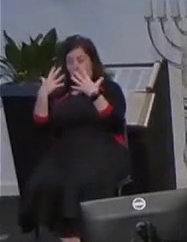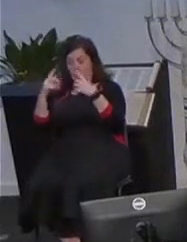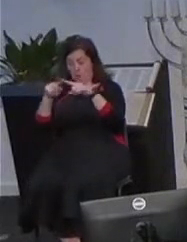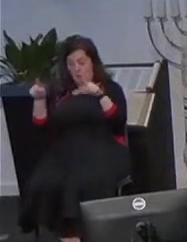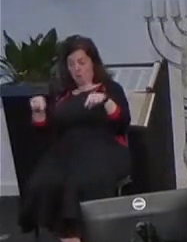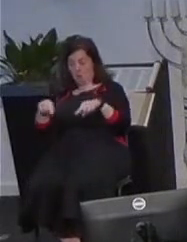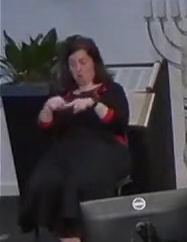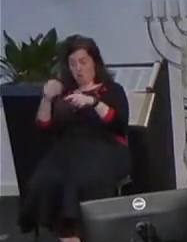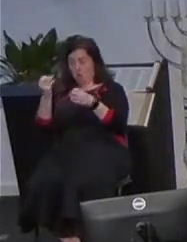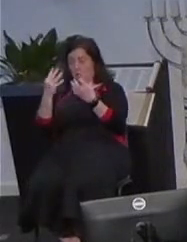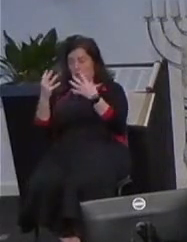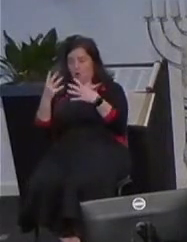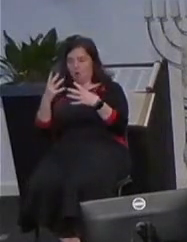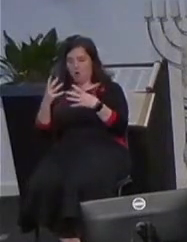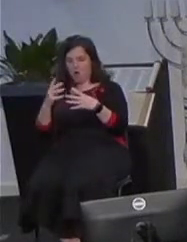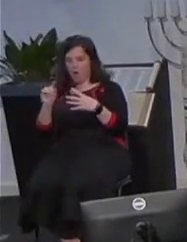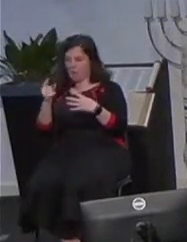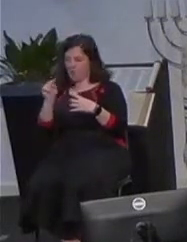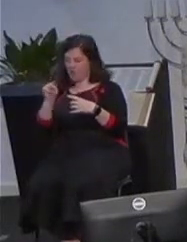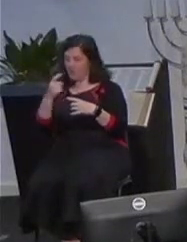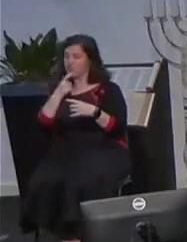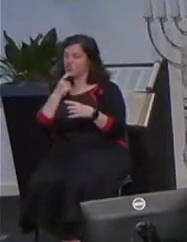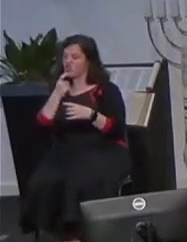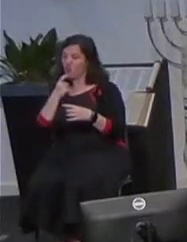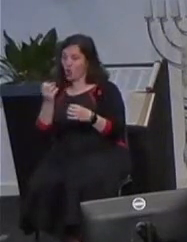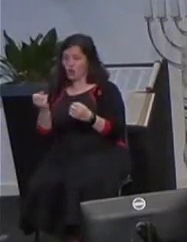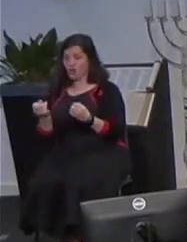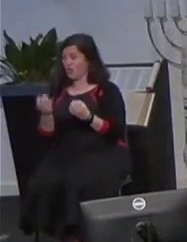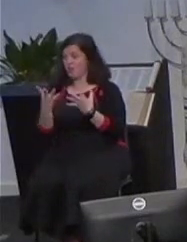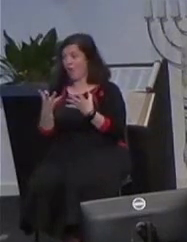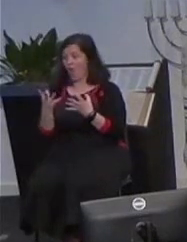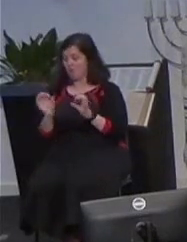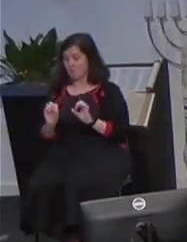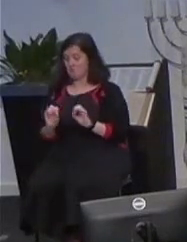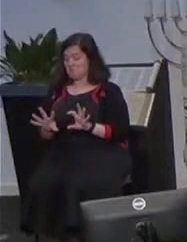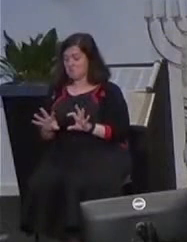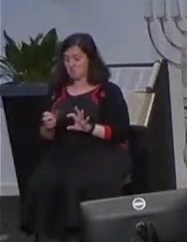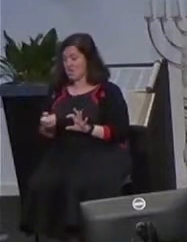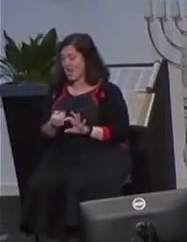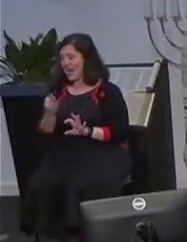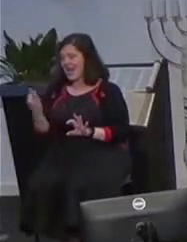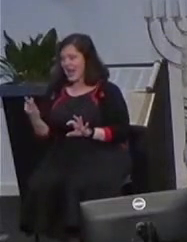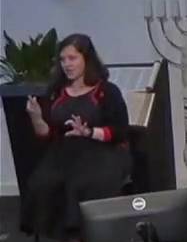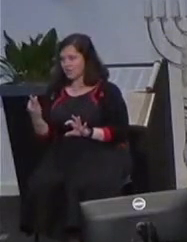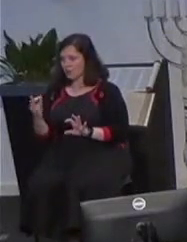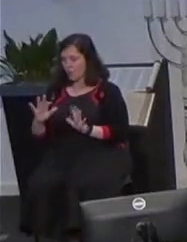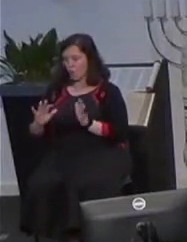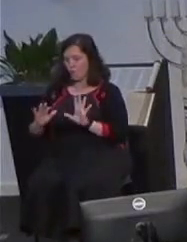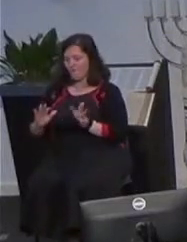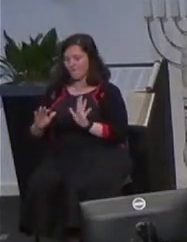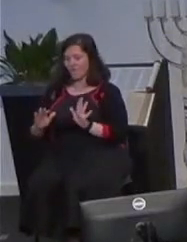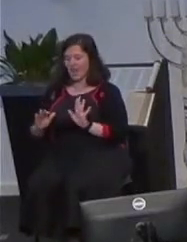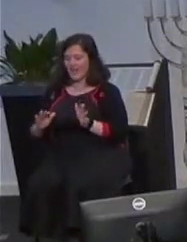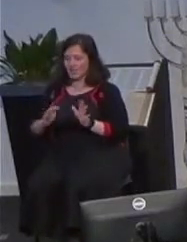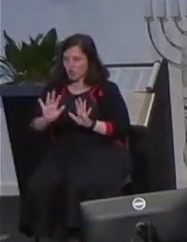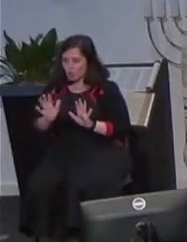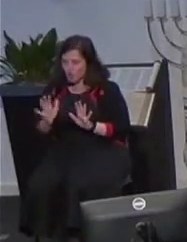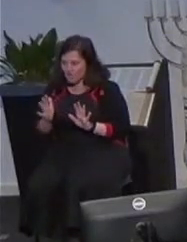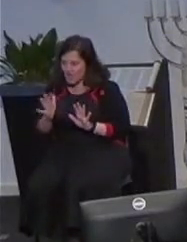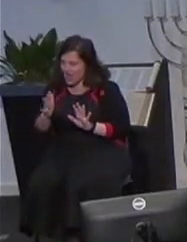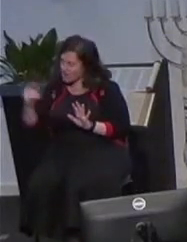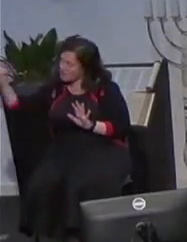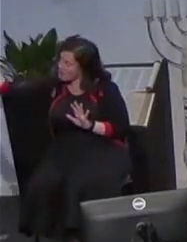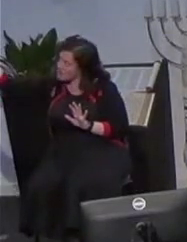But none of those stones had light. What they did was they reflected the sun's light. And it was meant to show that the